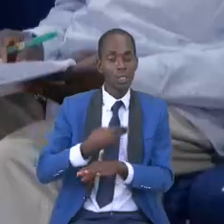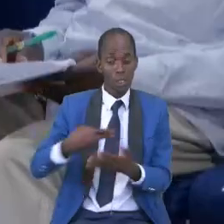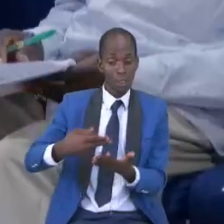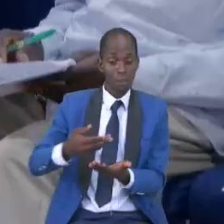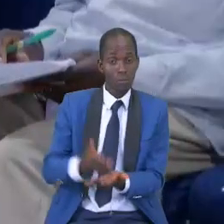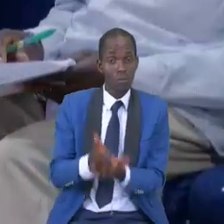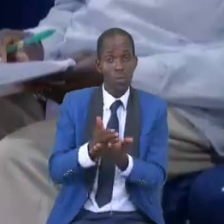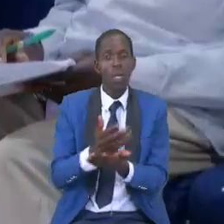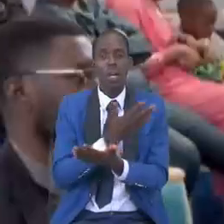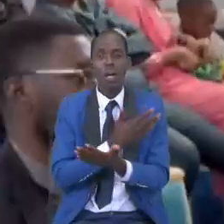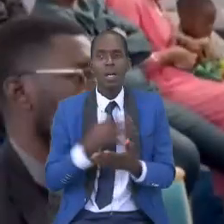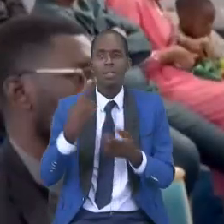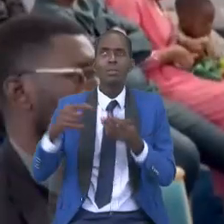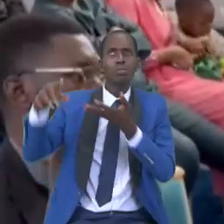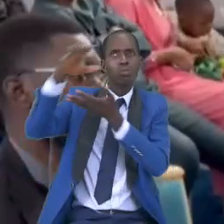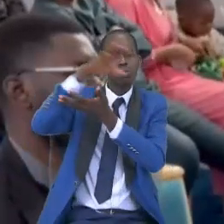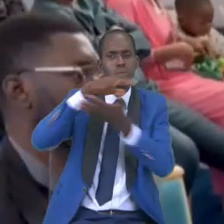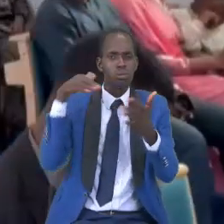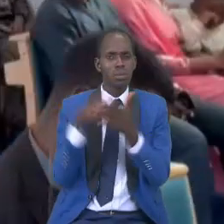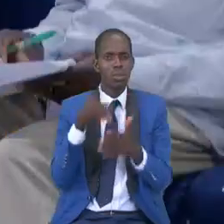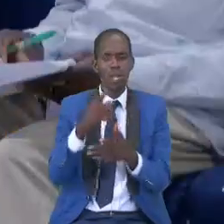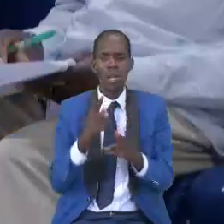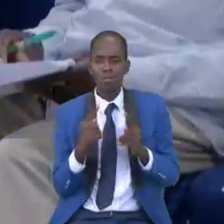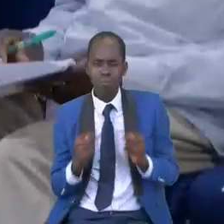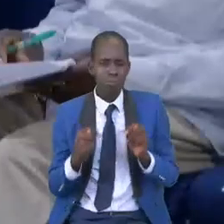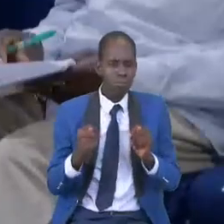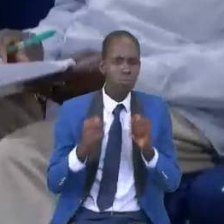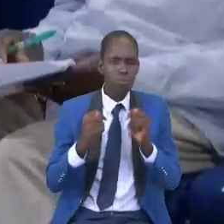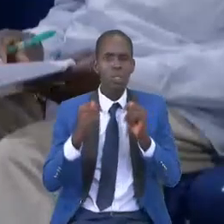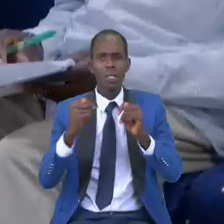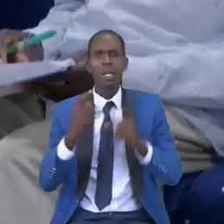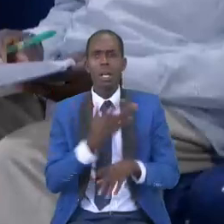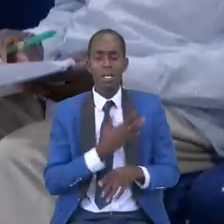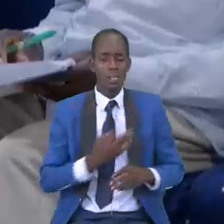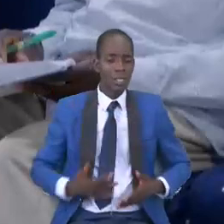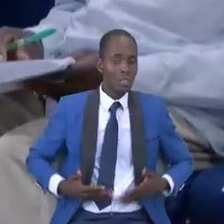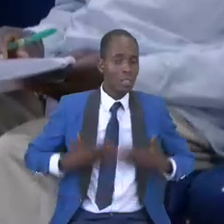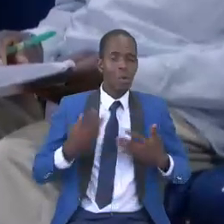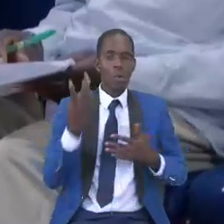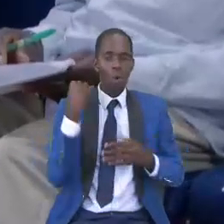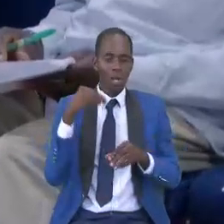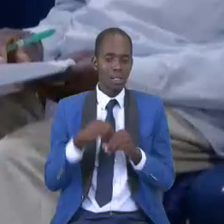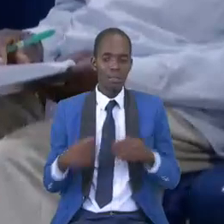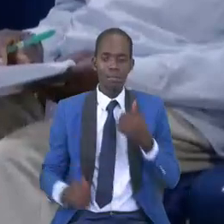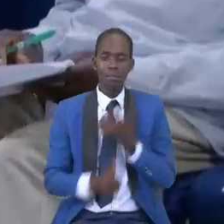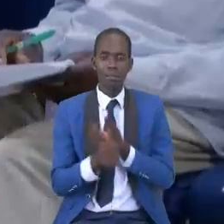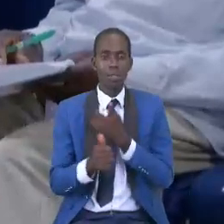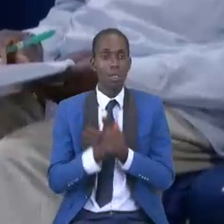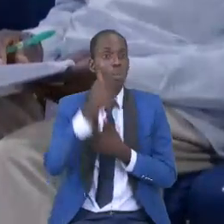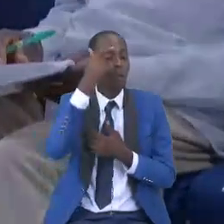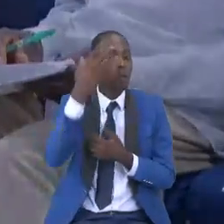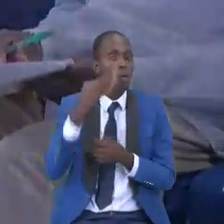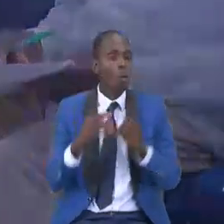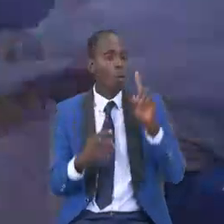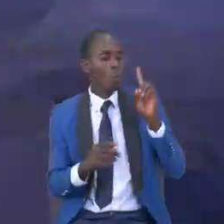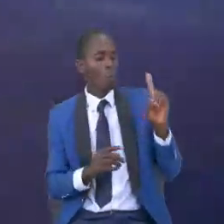continued against them, and they tried and tried, and their lives were in danger because of one